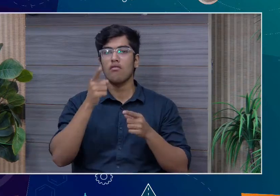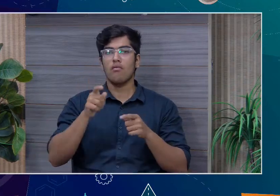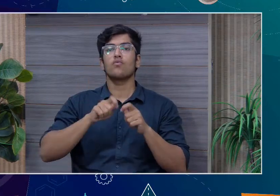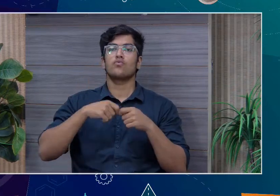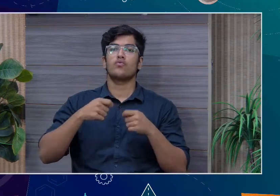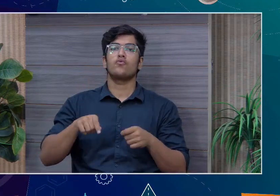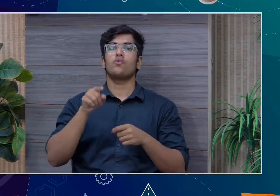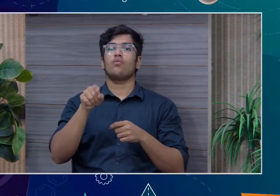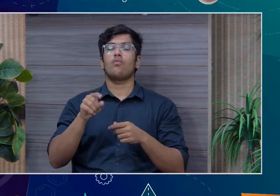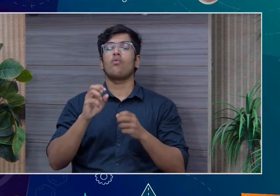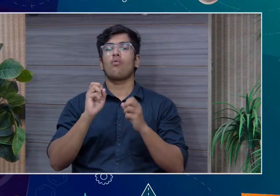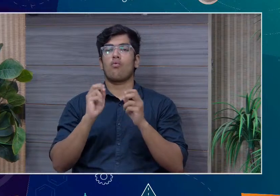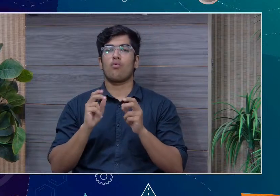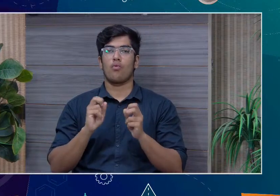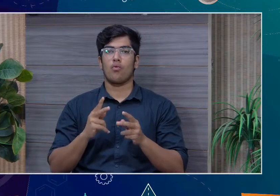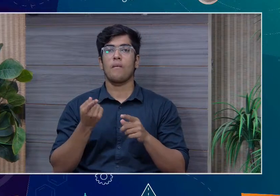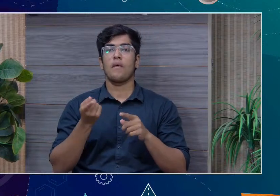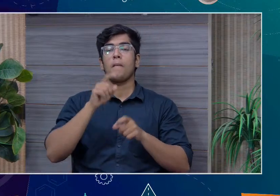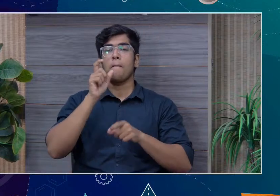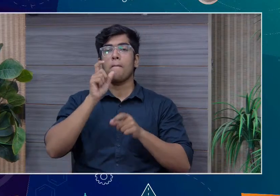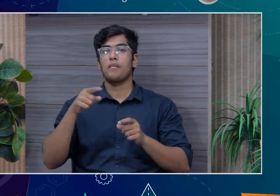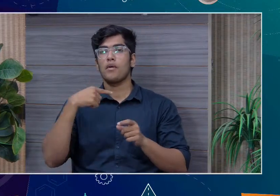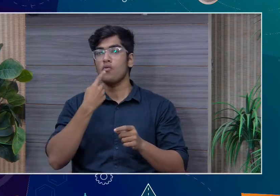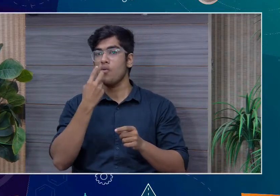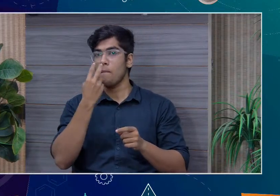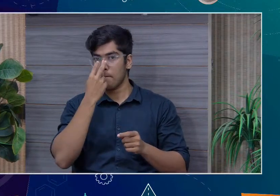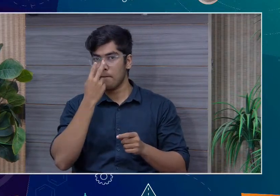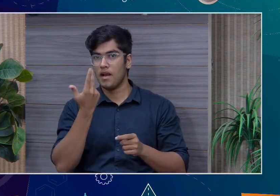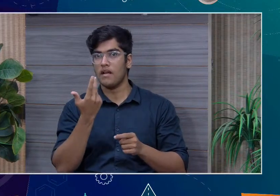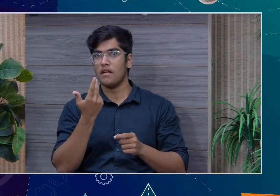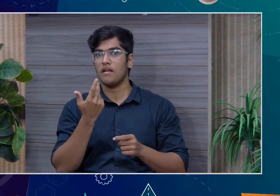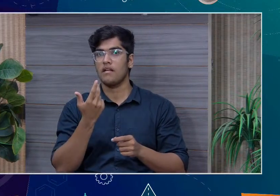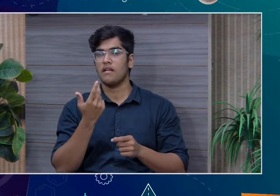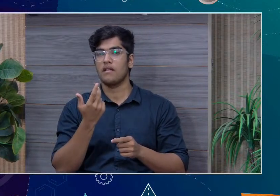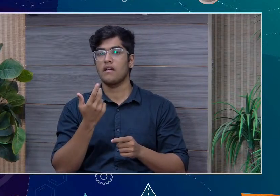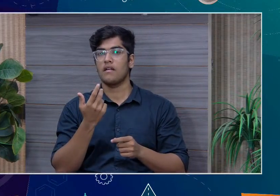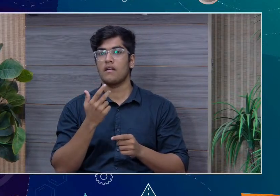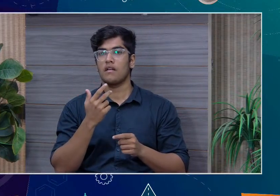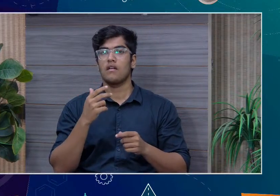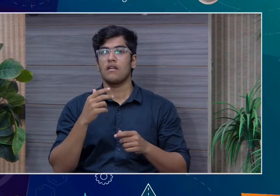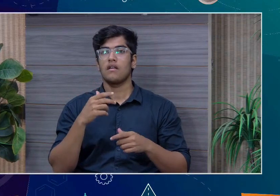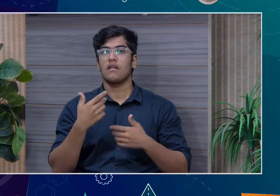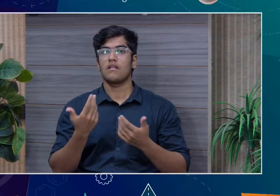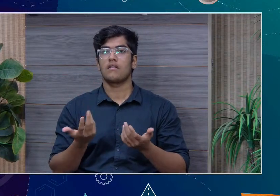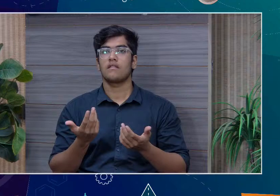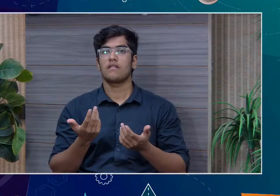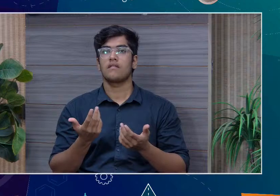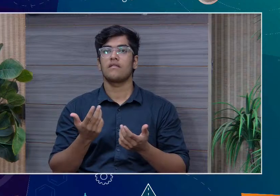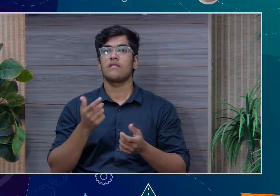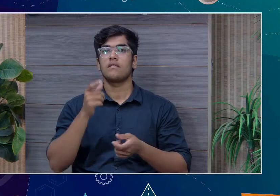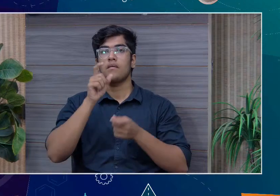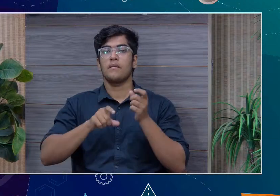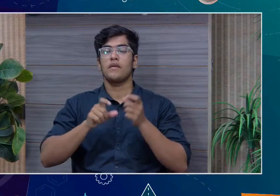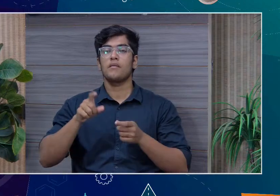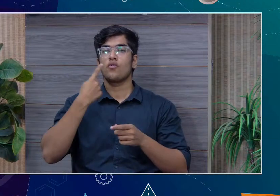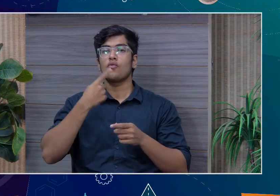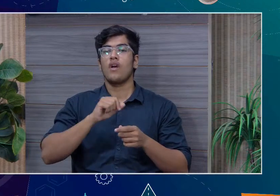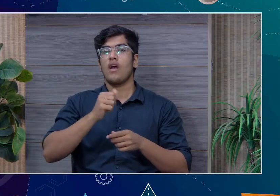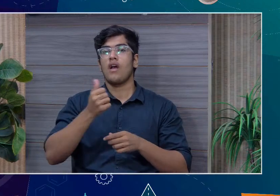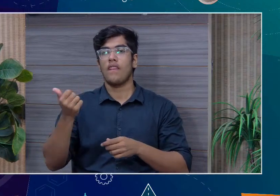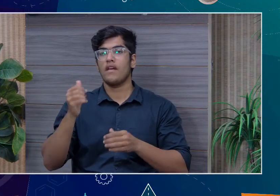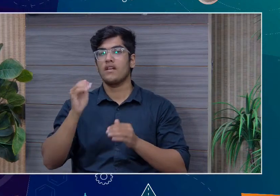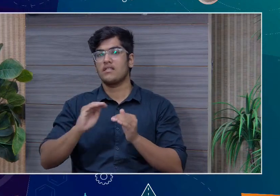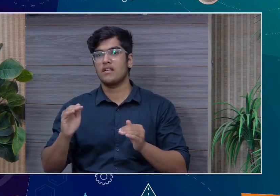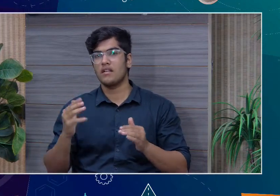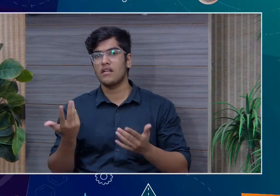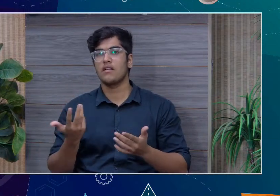dealing with children with visual impairment. So for them, it will be a very good thing. And with children with other children